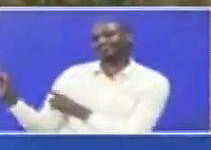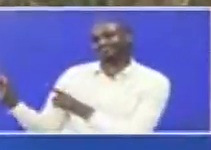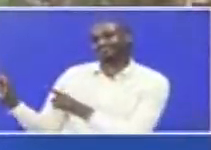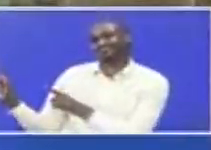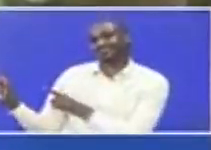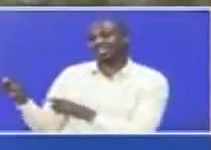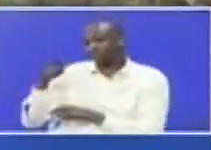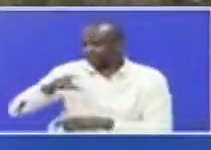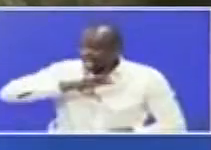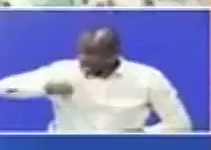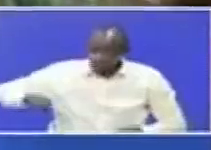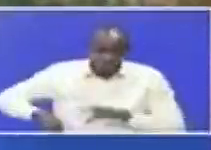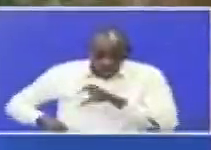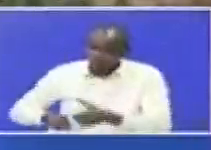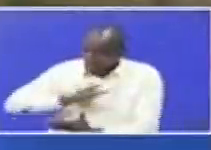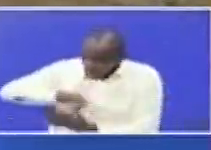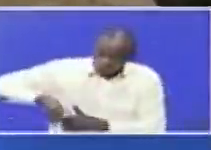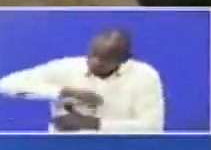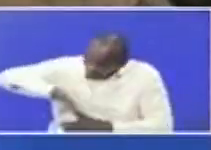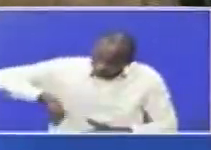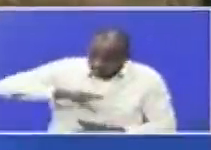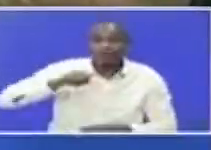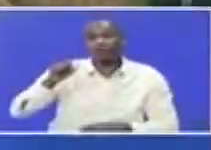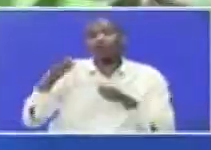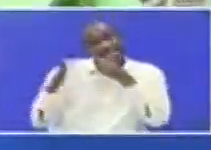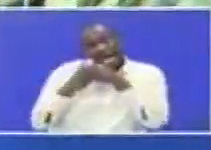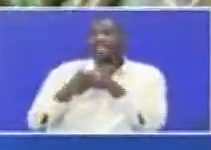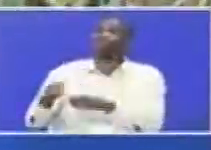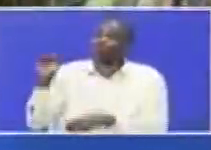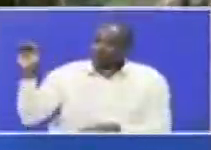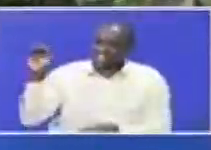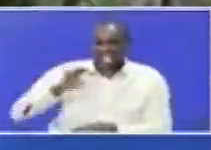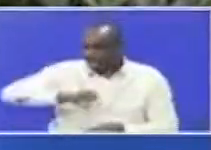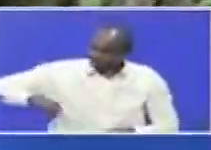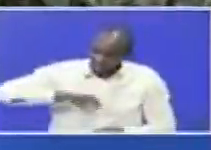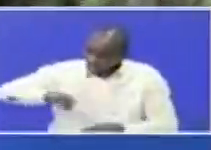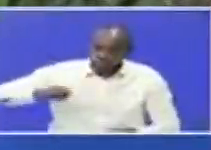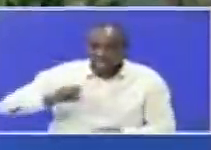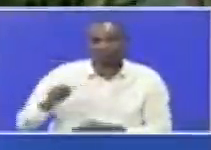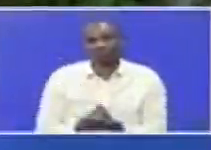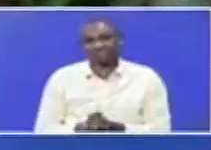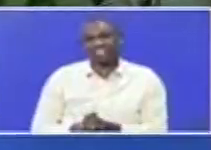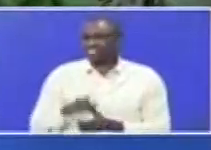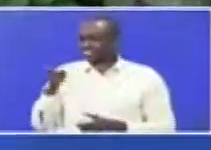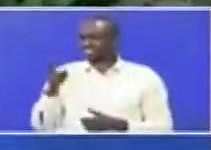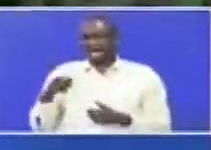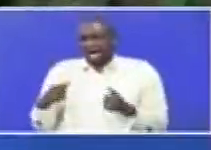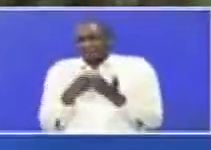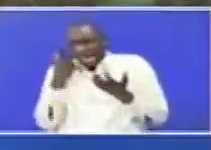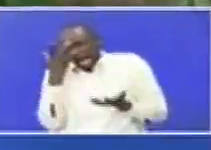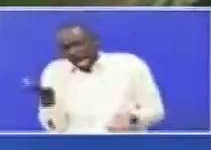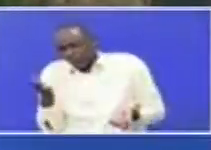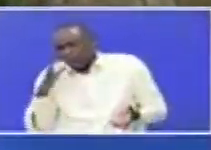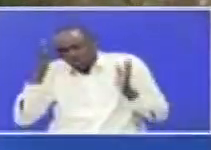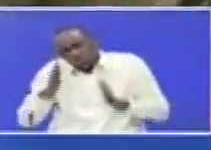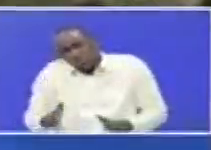been amusing his taste buds since 9 a.m. Friday morning. At the losing end of this bizarre human